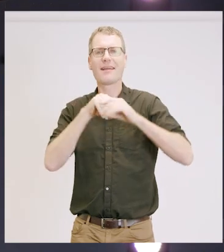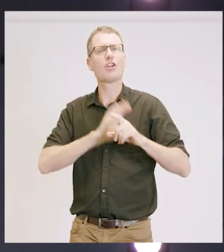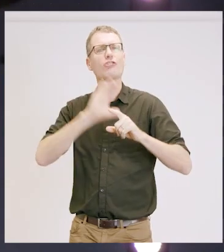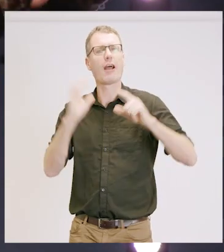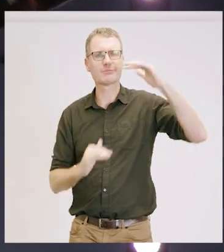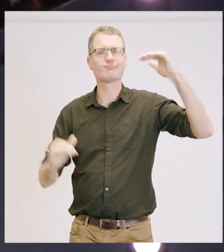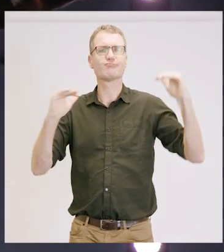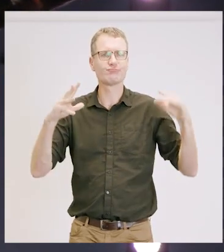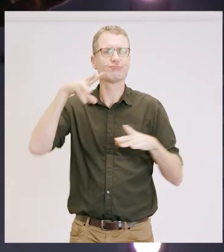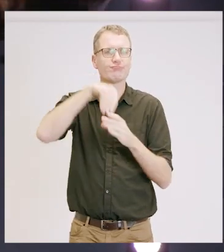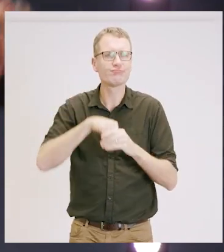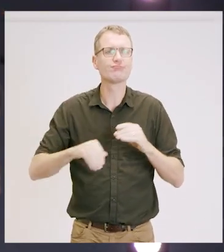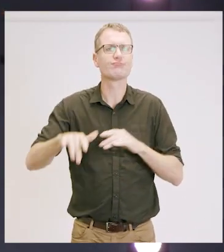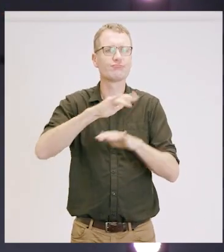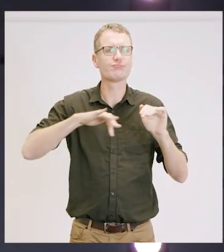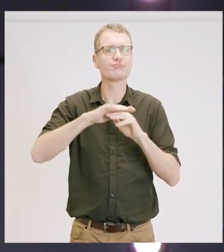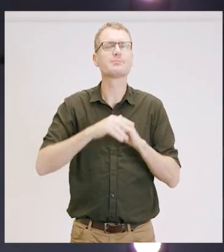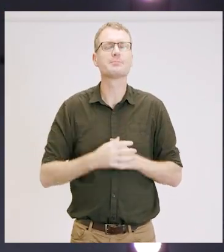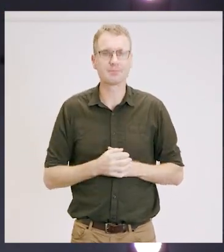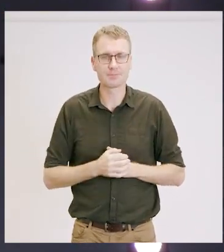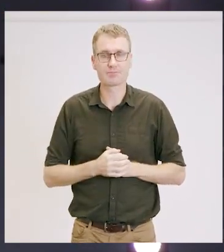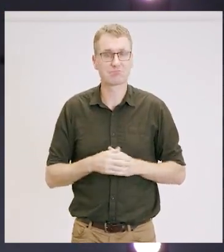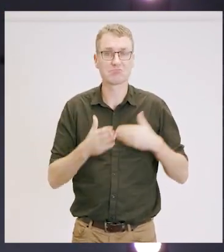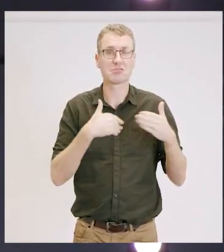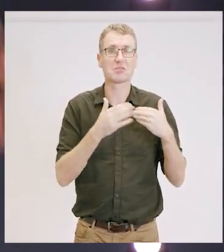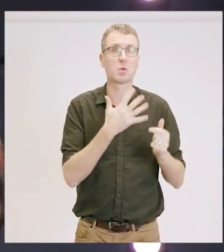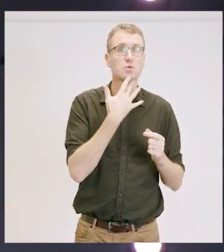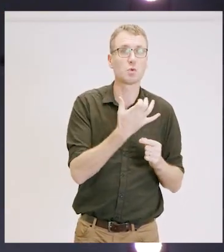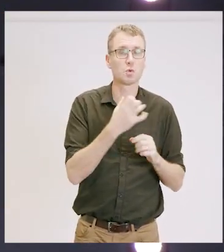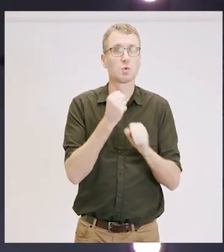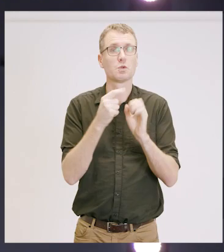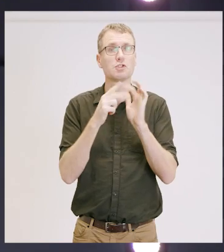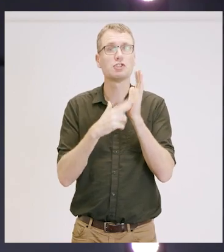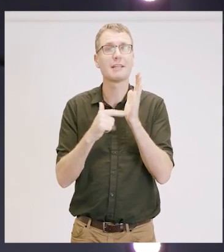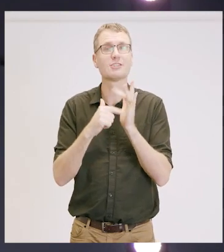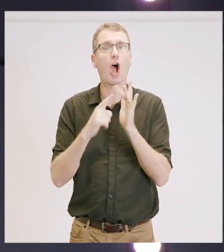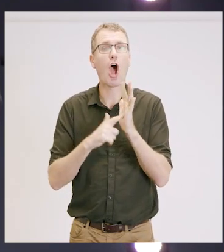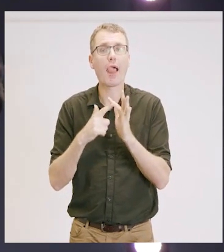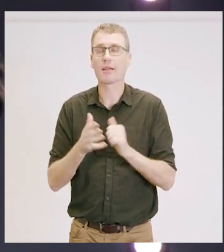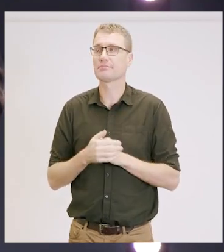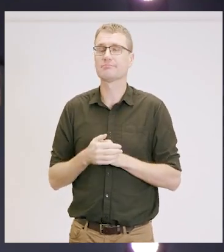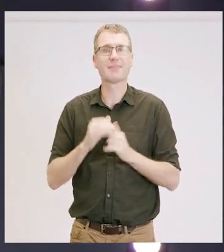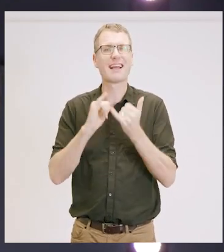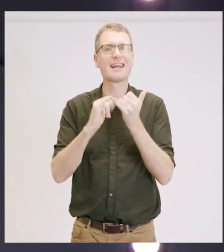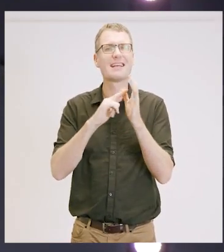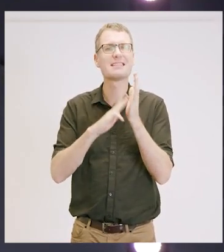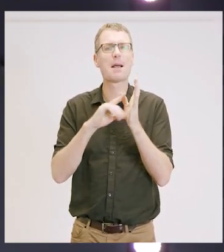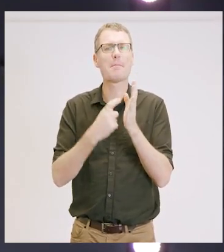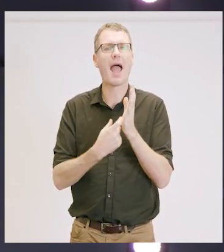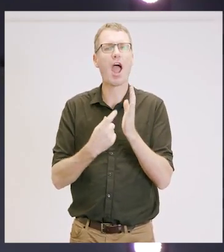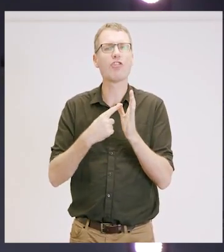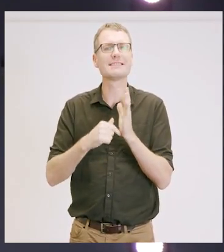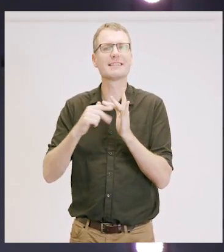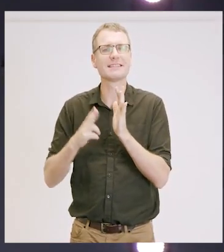know, in Christ we become a family. It doesn't matter if you're a Jew, a Gentile, a Samaritan, whether you're a Greek, it says in other